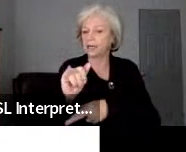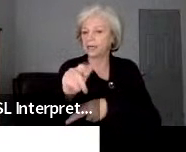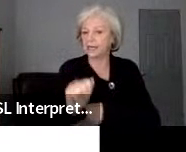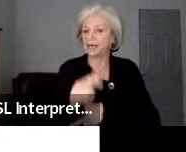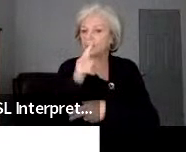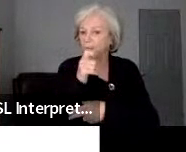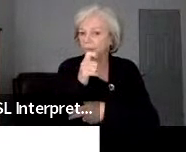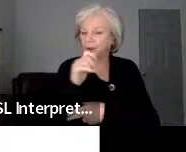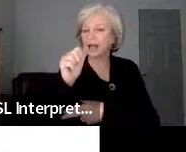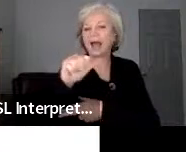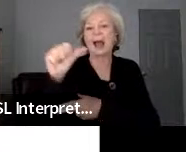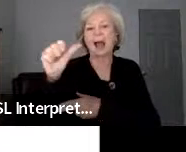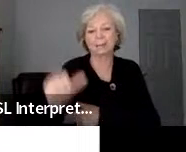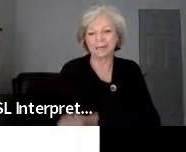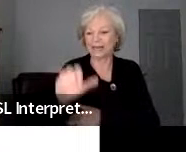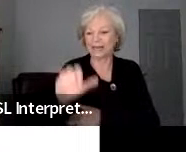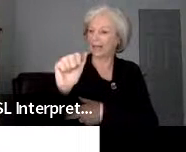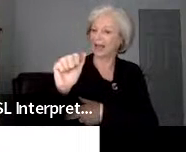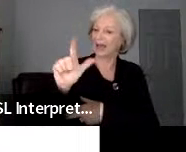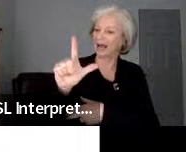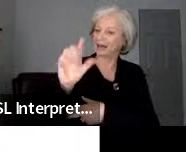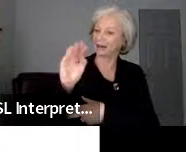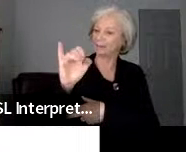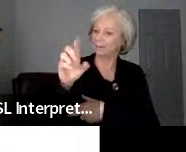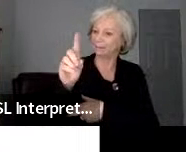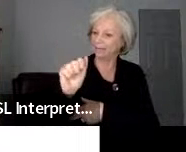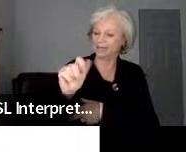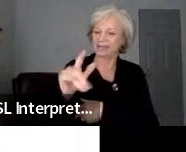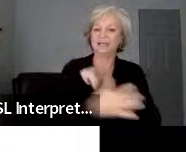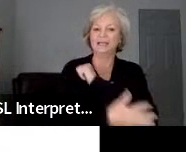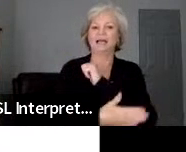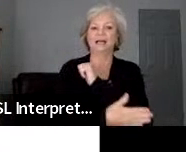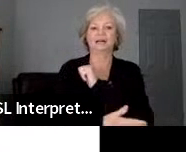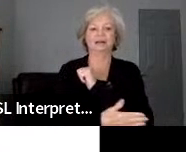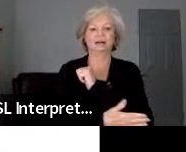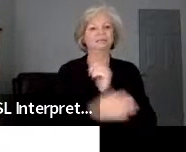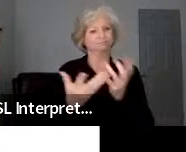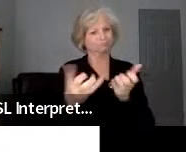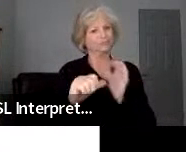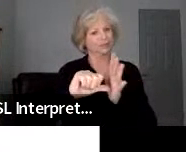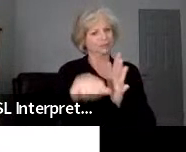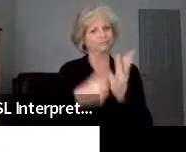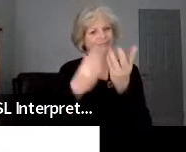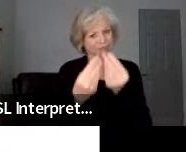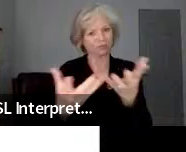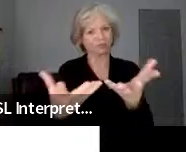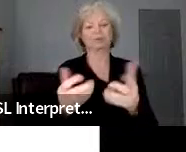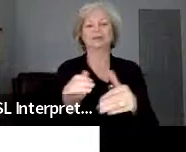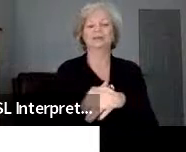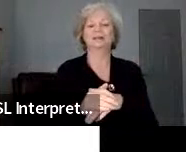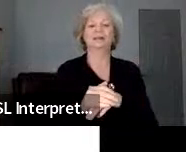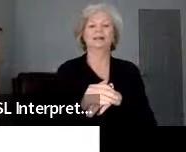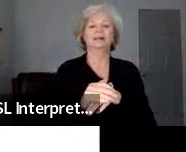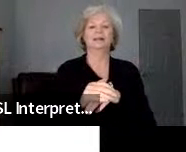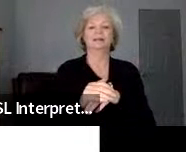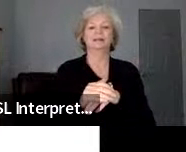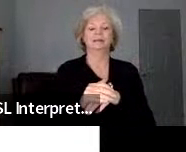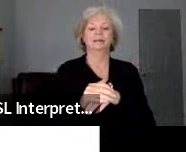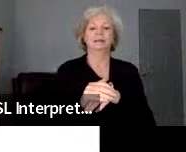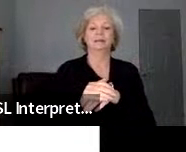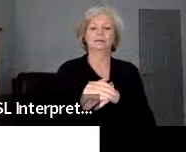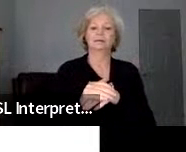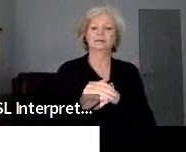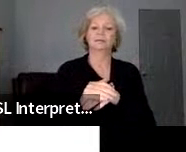Alameda County, and we were very intentional of bringing that to you at a glance. This is a